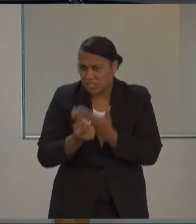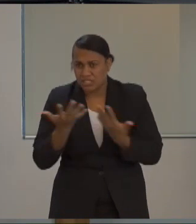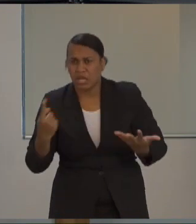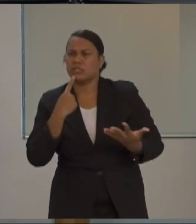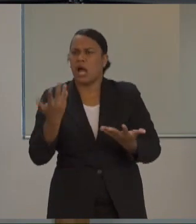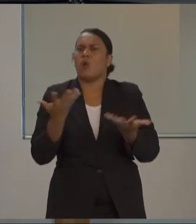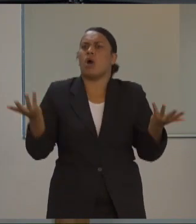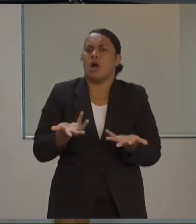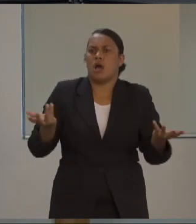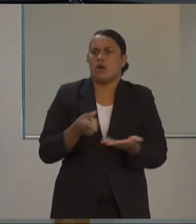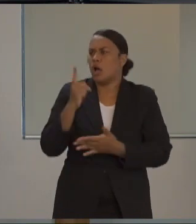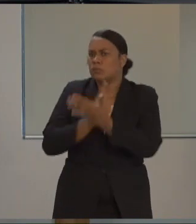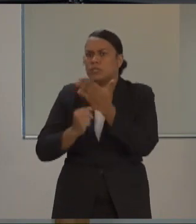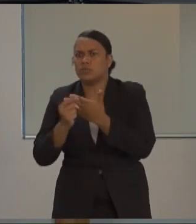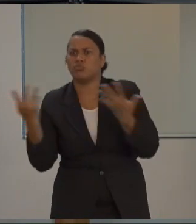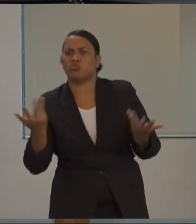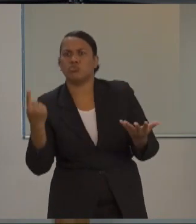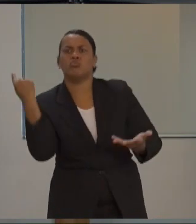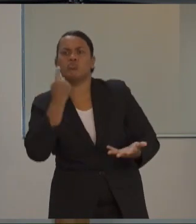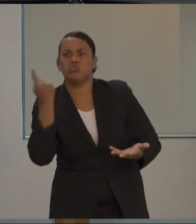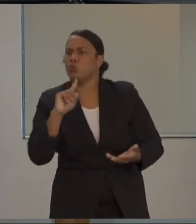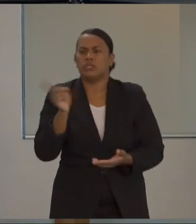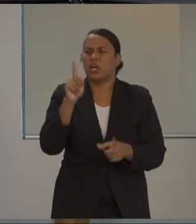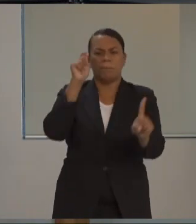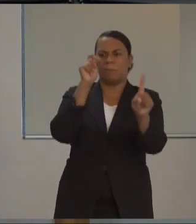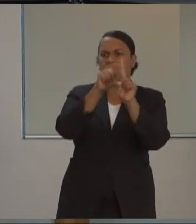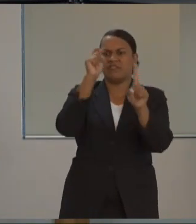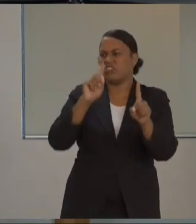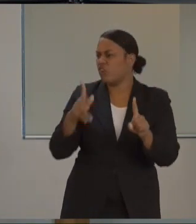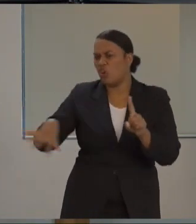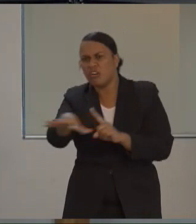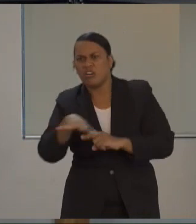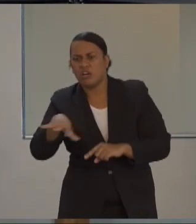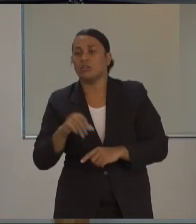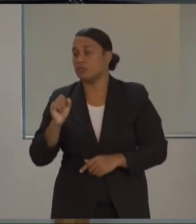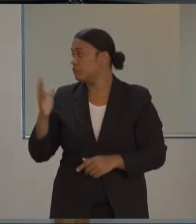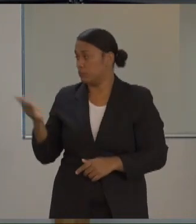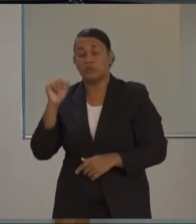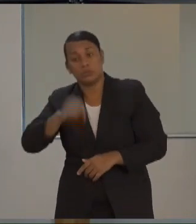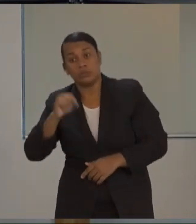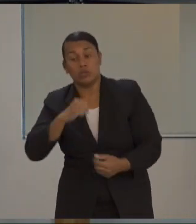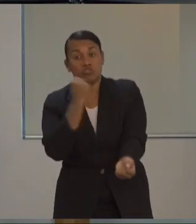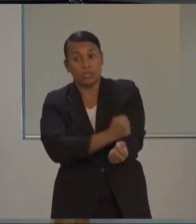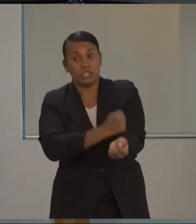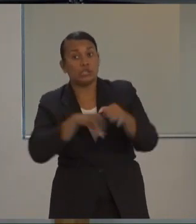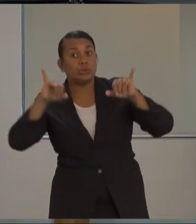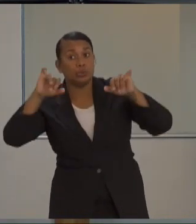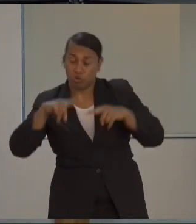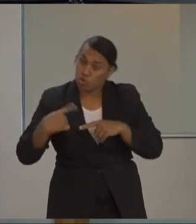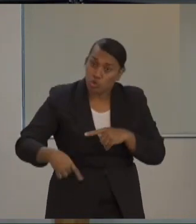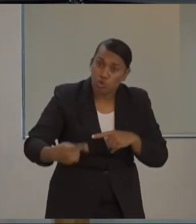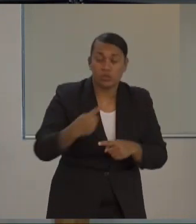and who/what are they targeting? Yes, in regards to drugs, that's still an issue. We've been making arrests